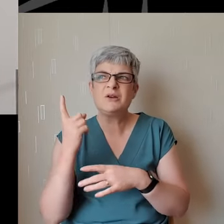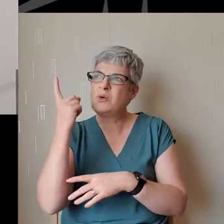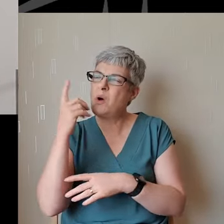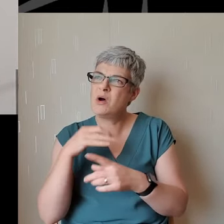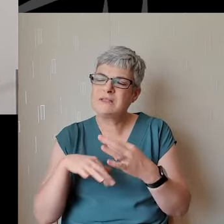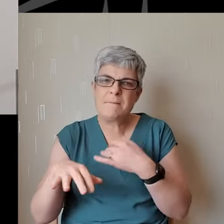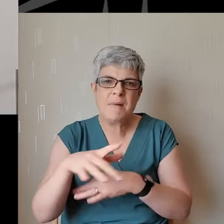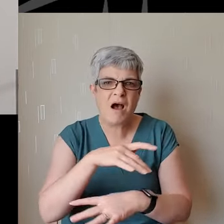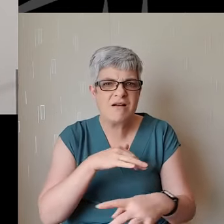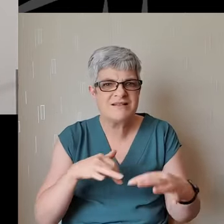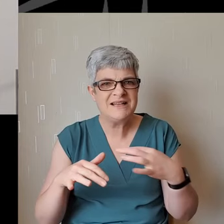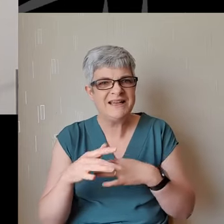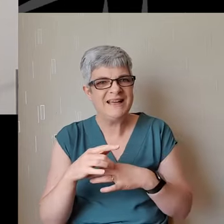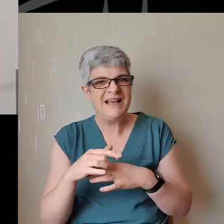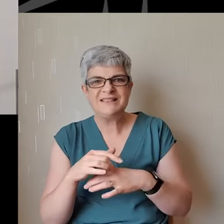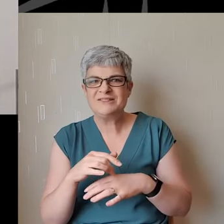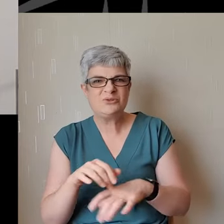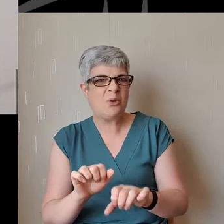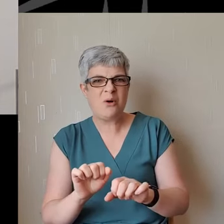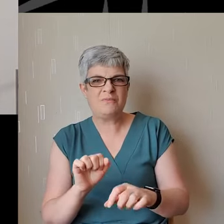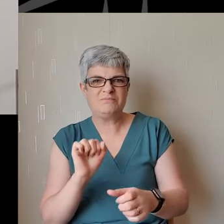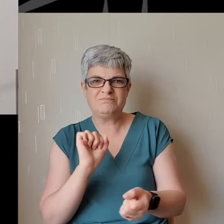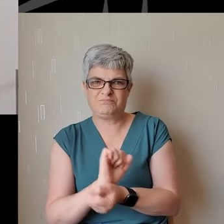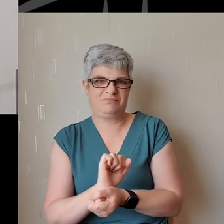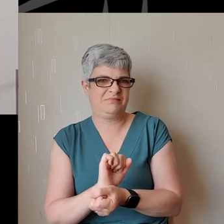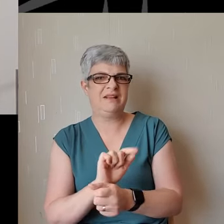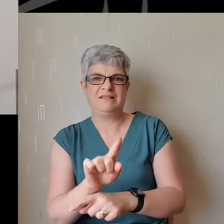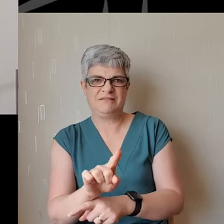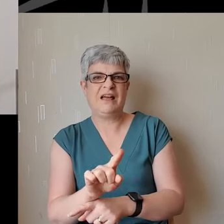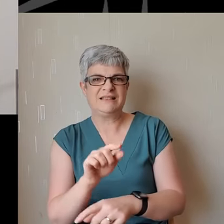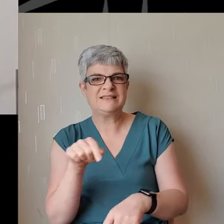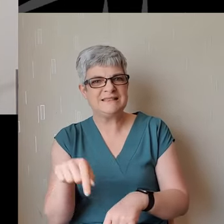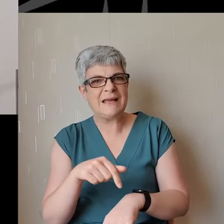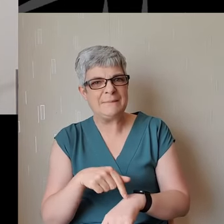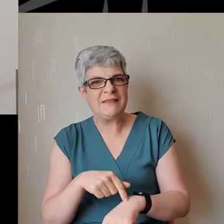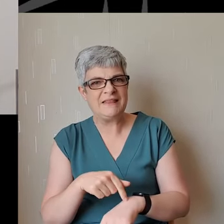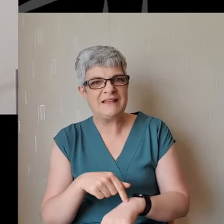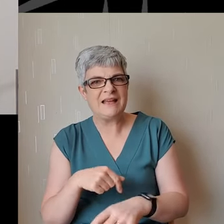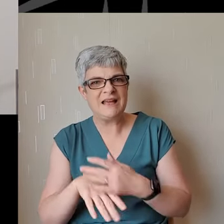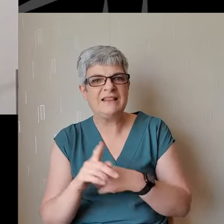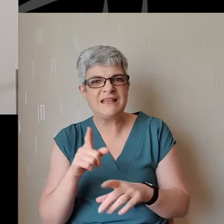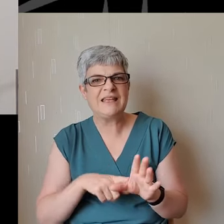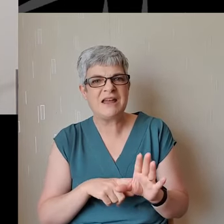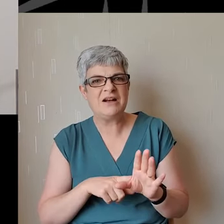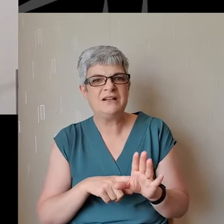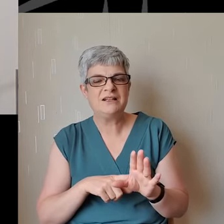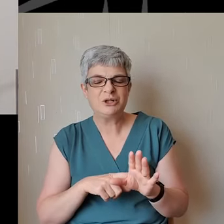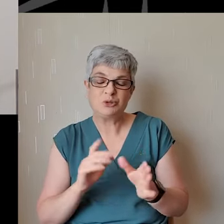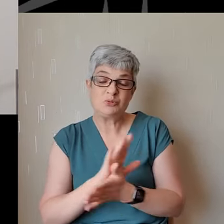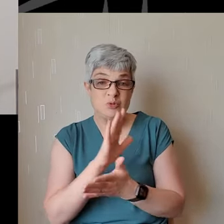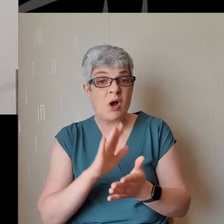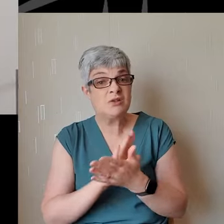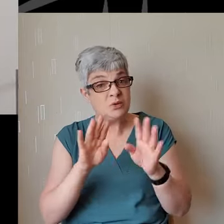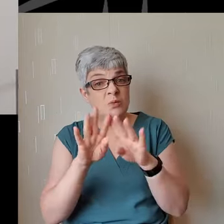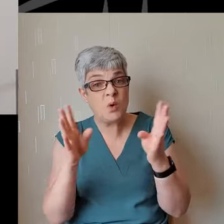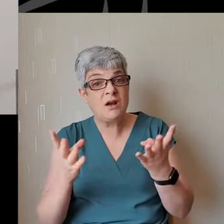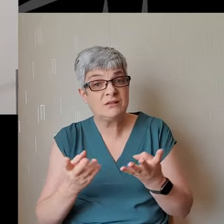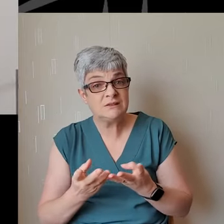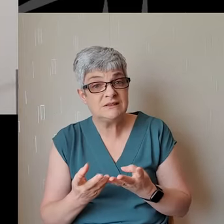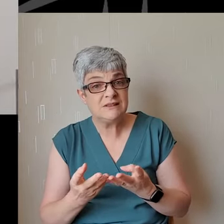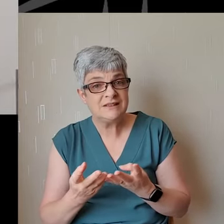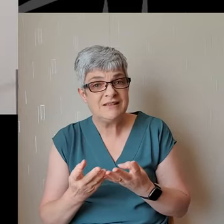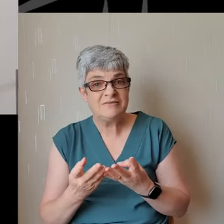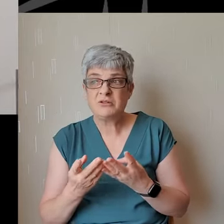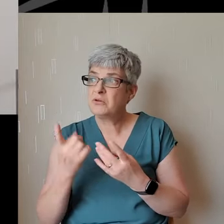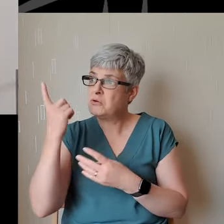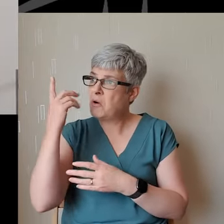not something restricted to that one time of year. So Joy to the World is something that God gives